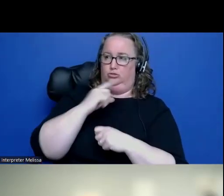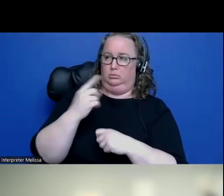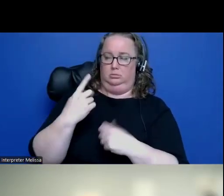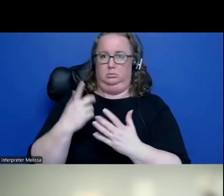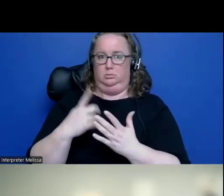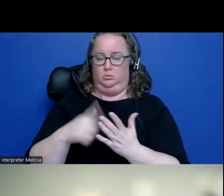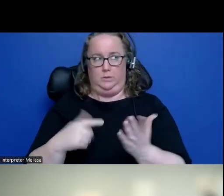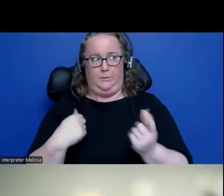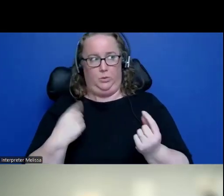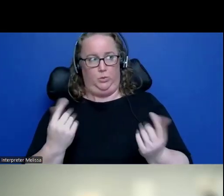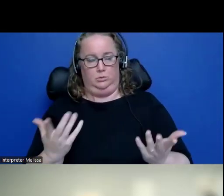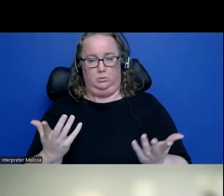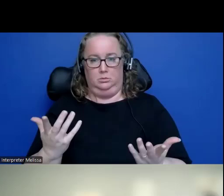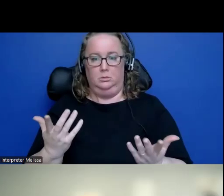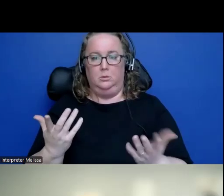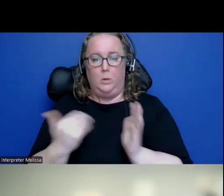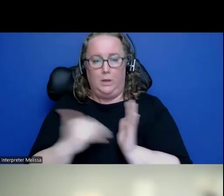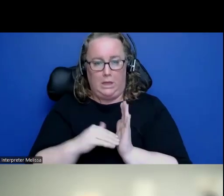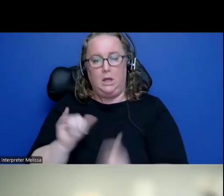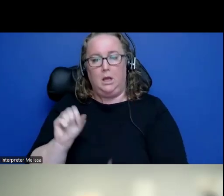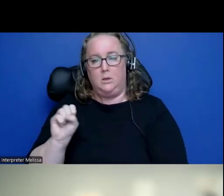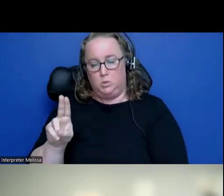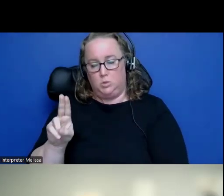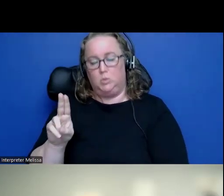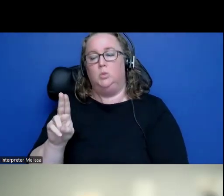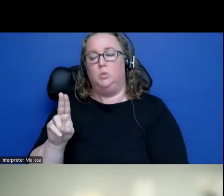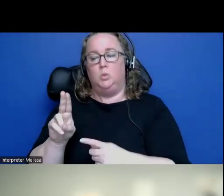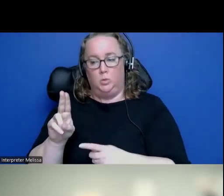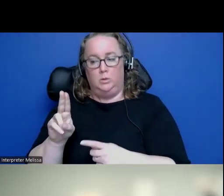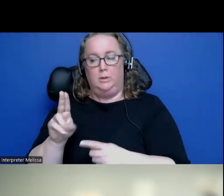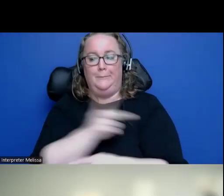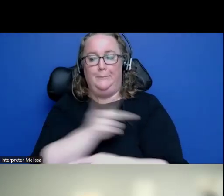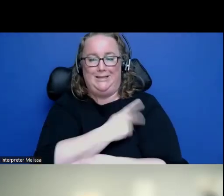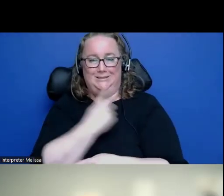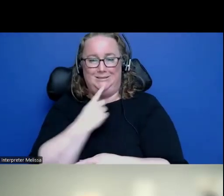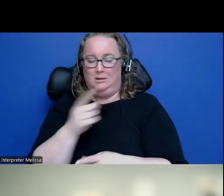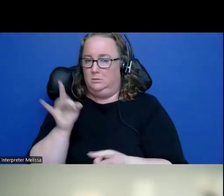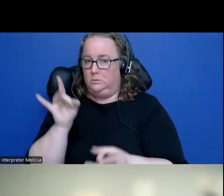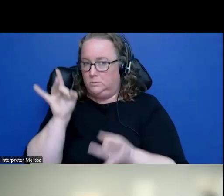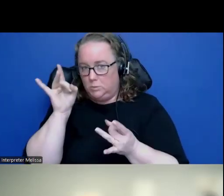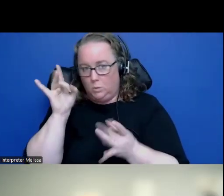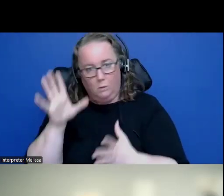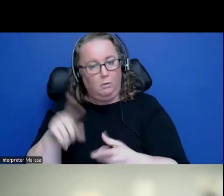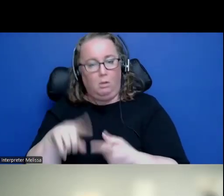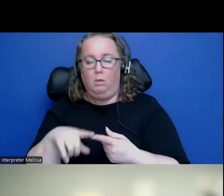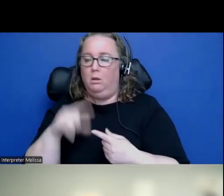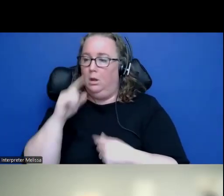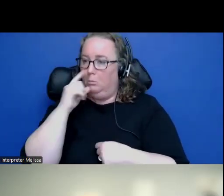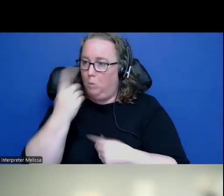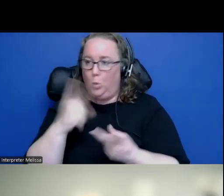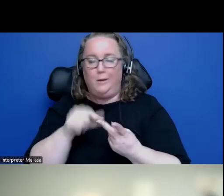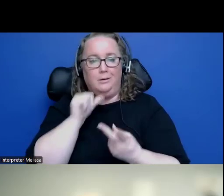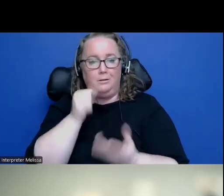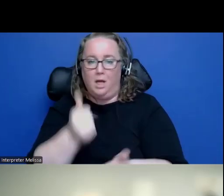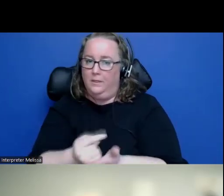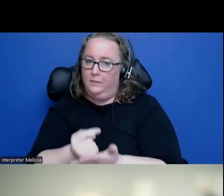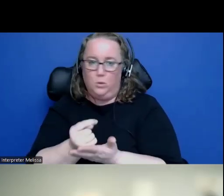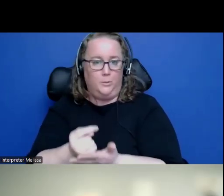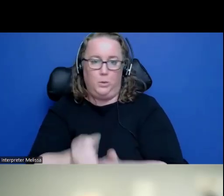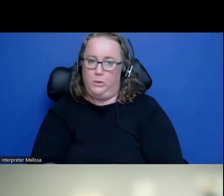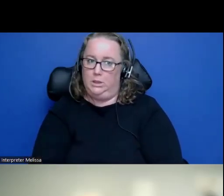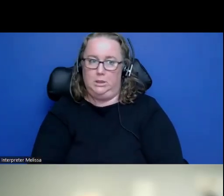ISOU patients describe the unit as torturous, boring, and not therapeutic.